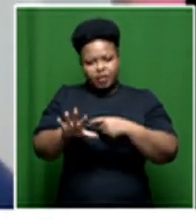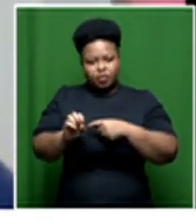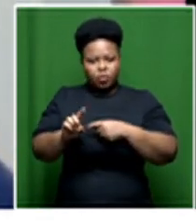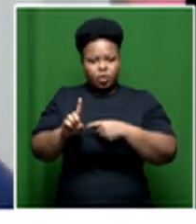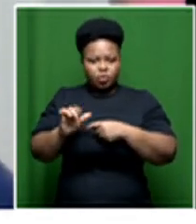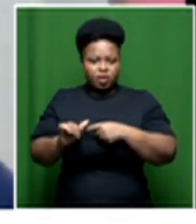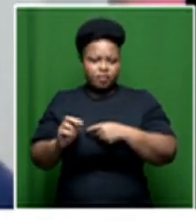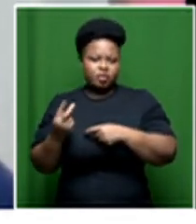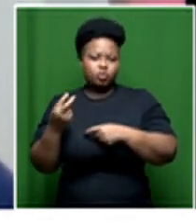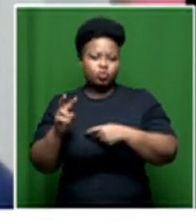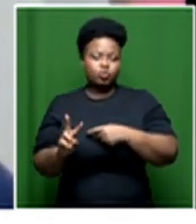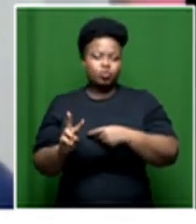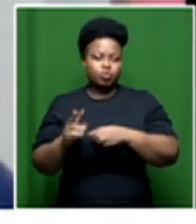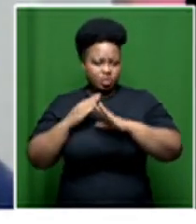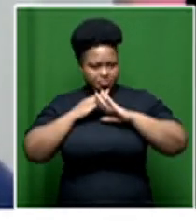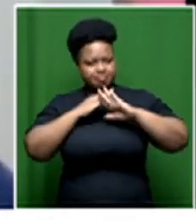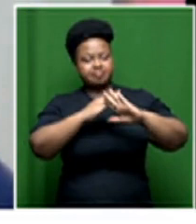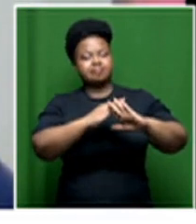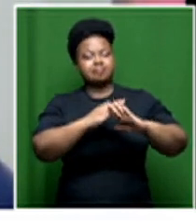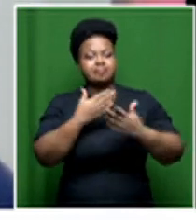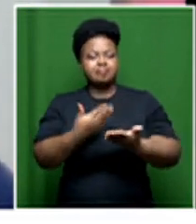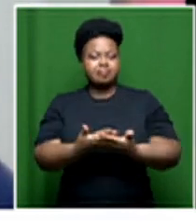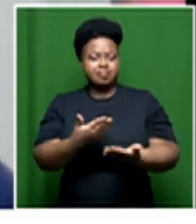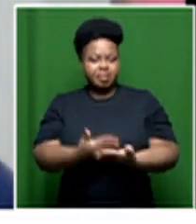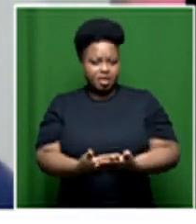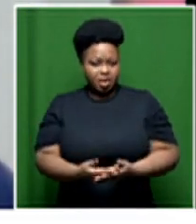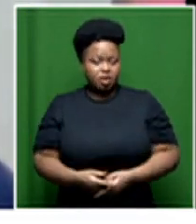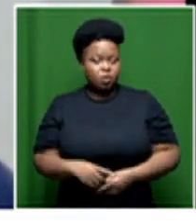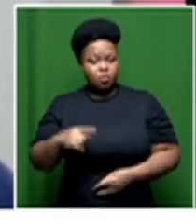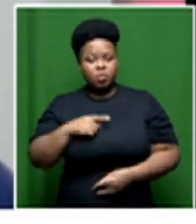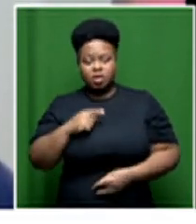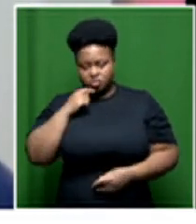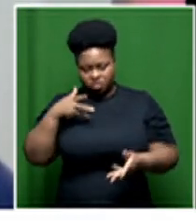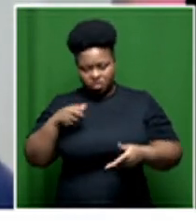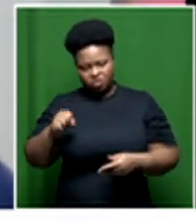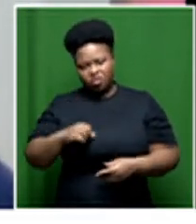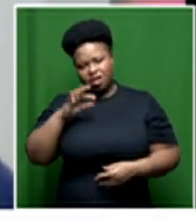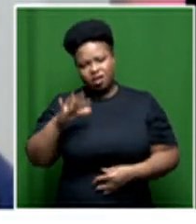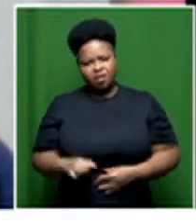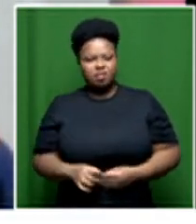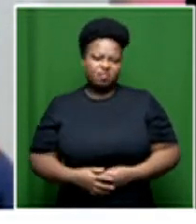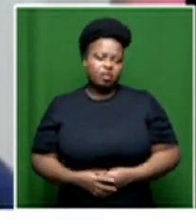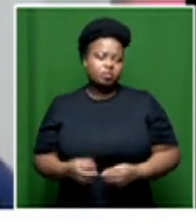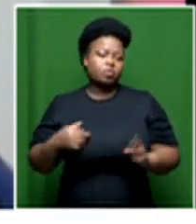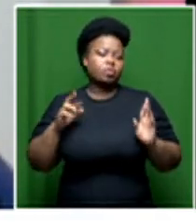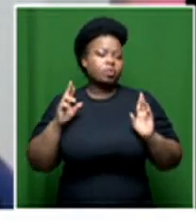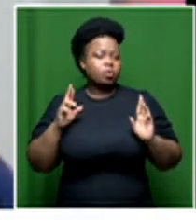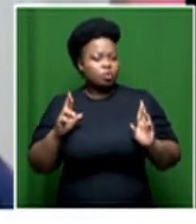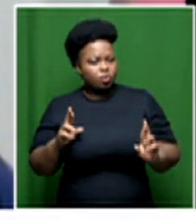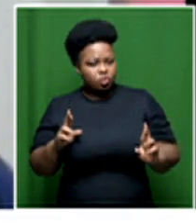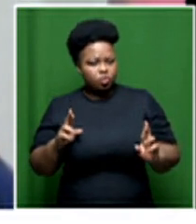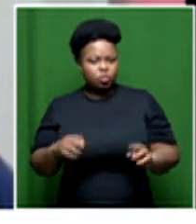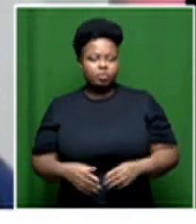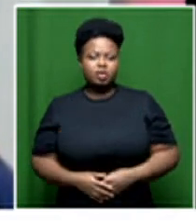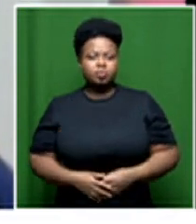the variant 501 YV2, which is confronting South Africans. So hopefully